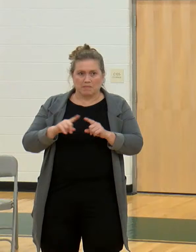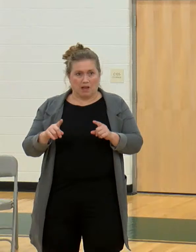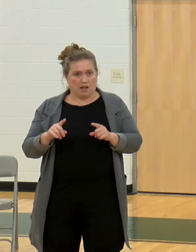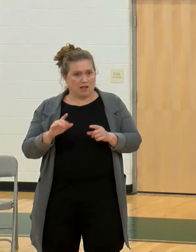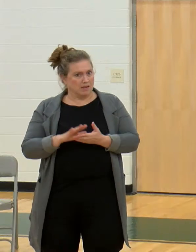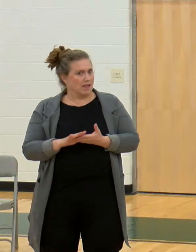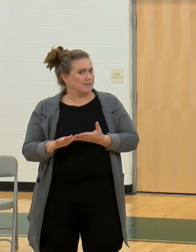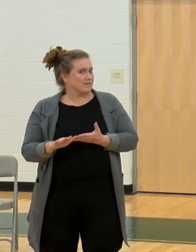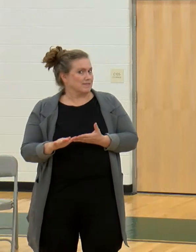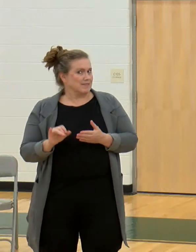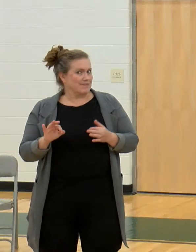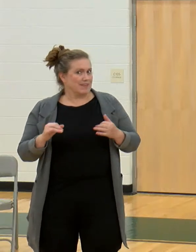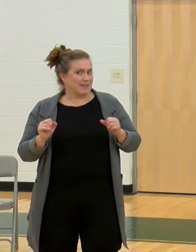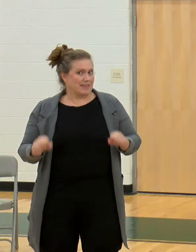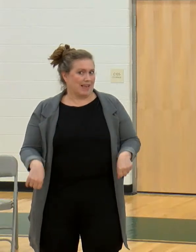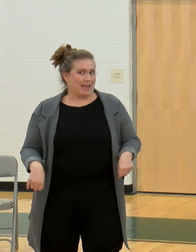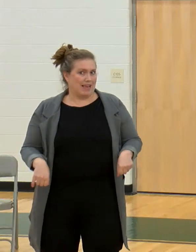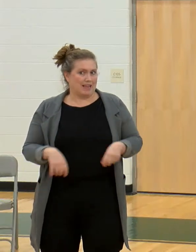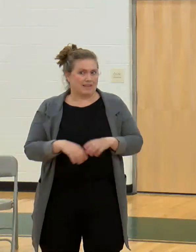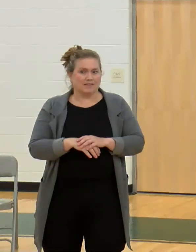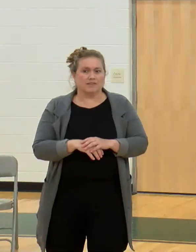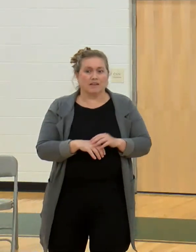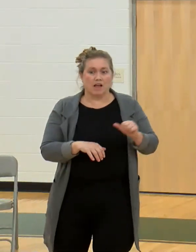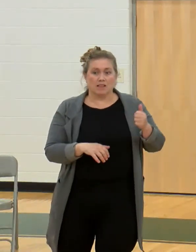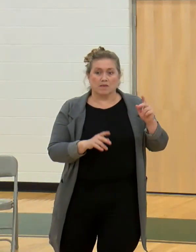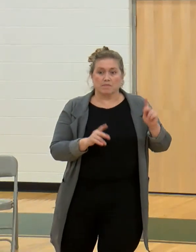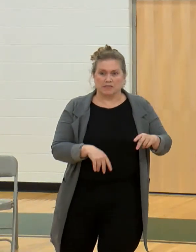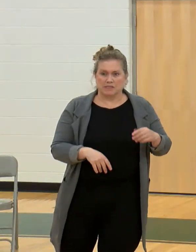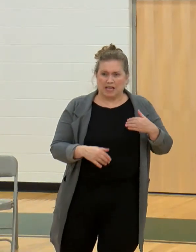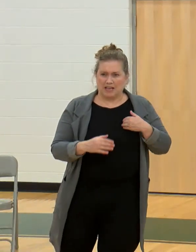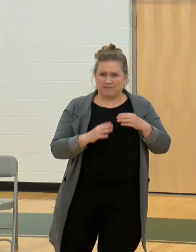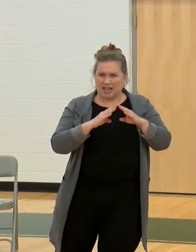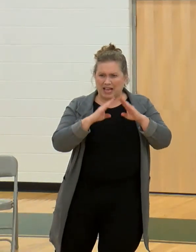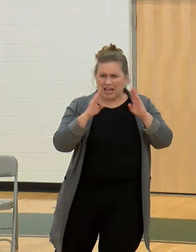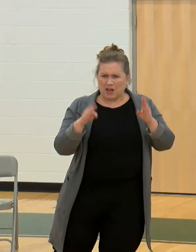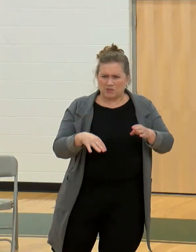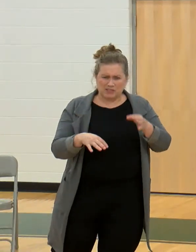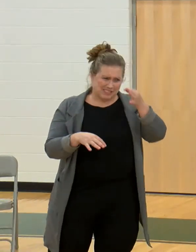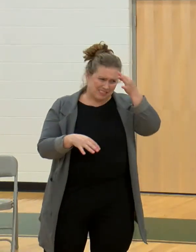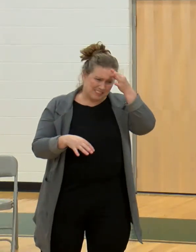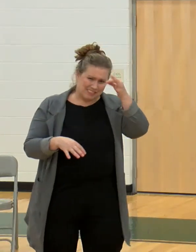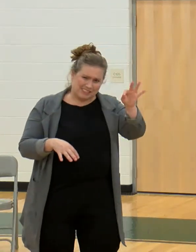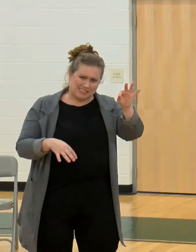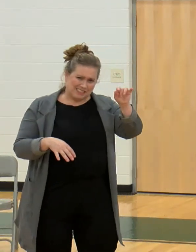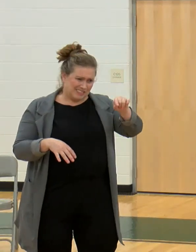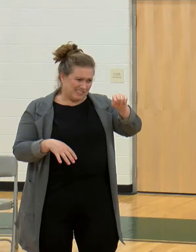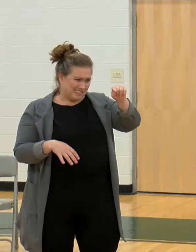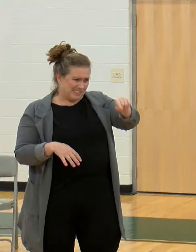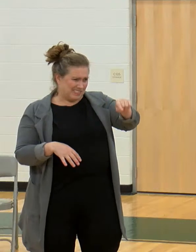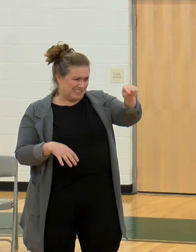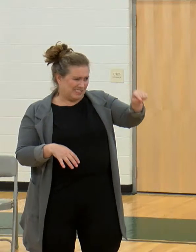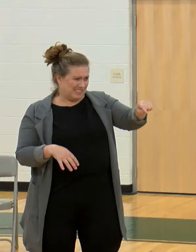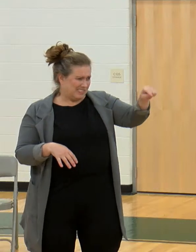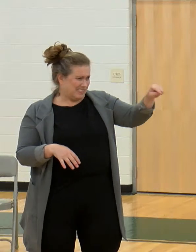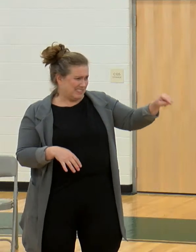process. Mm-hmm. That area house is very, very, very close to what you're talking about. Shape.